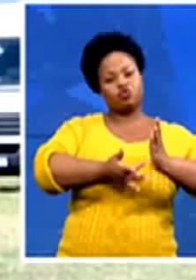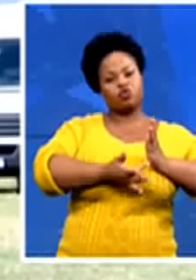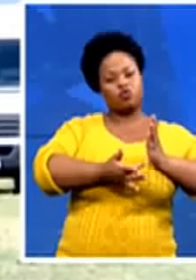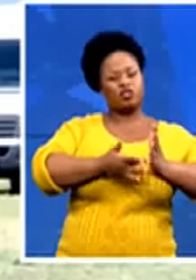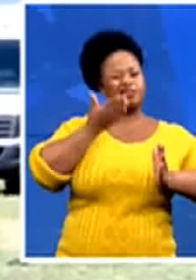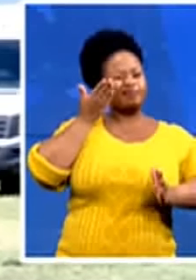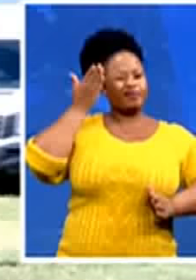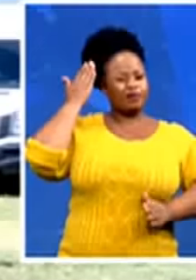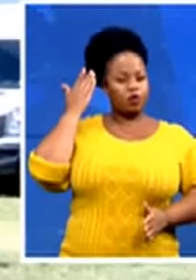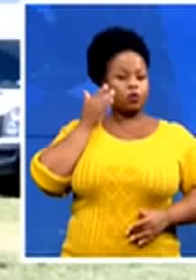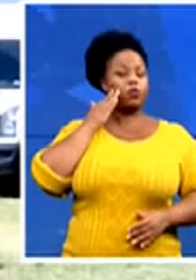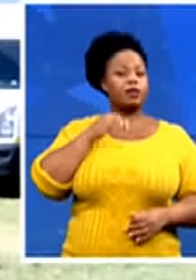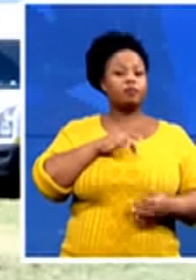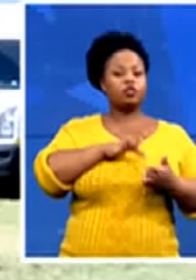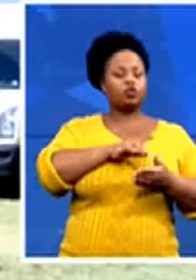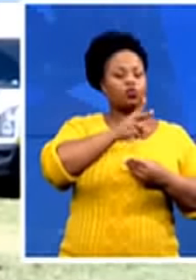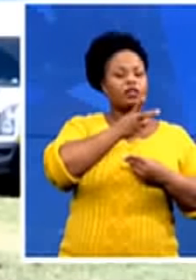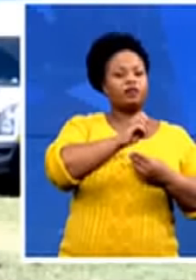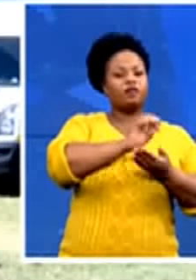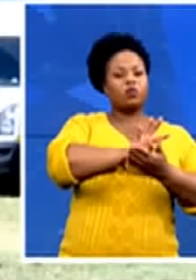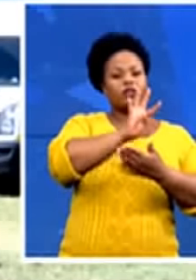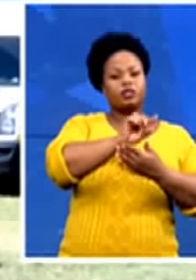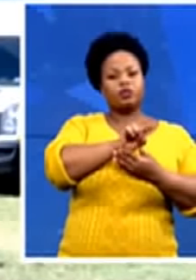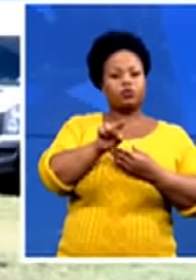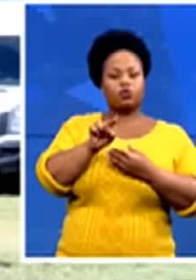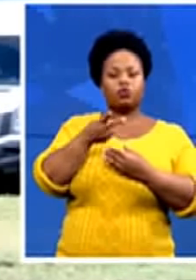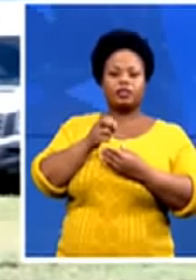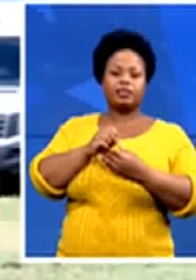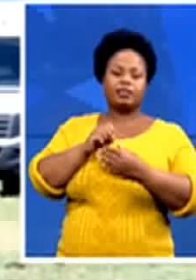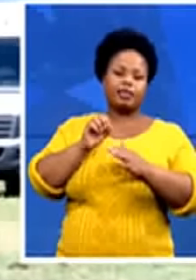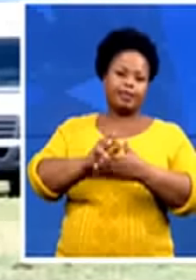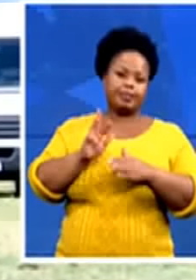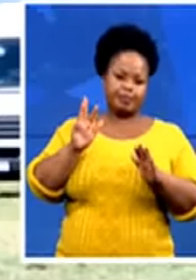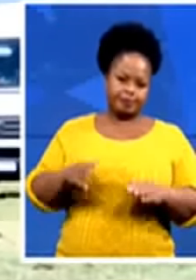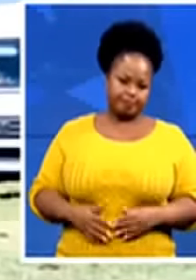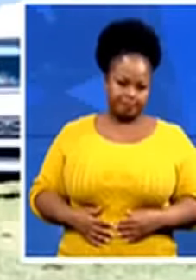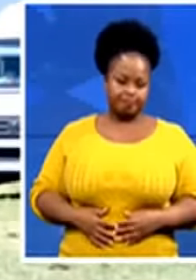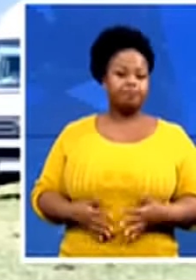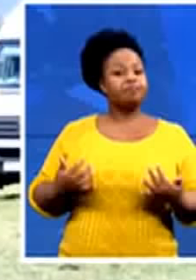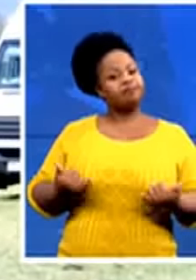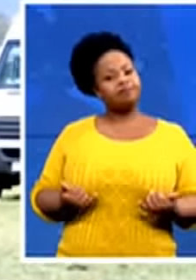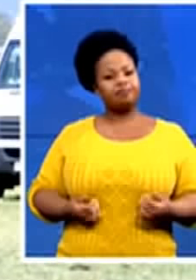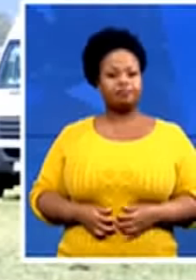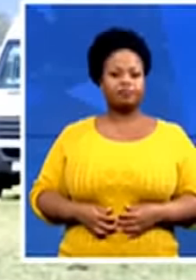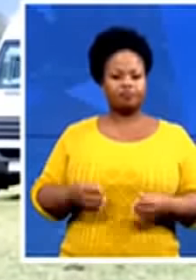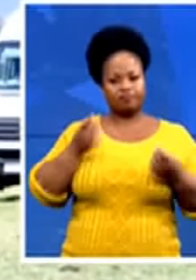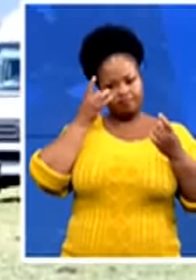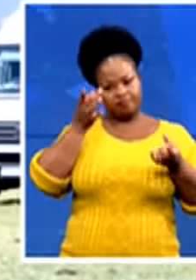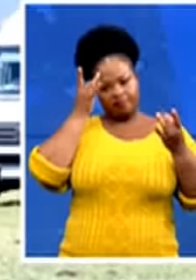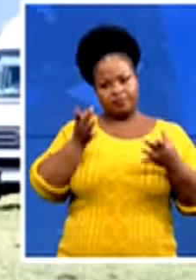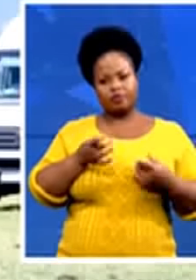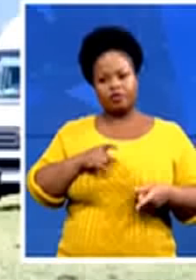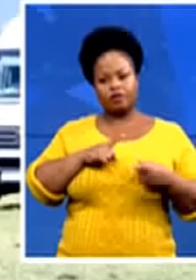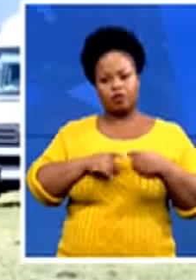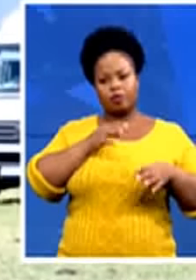from 2014 to 2019. And of course, it'll be a message from her party. There'll also, of